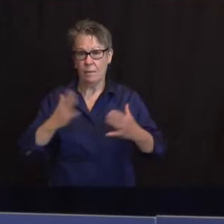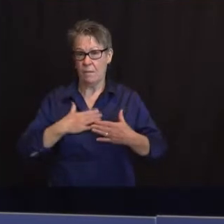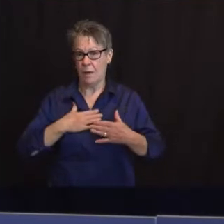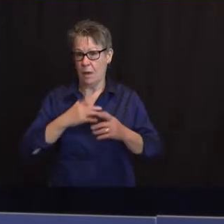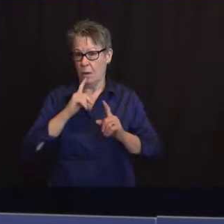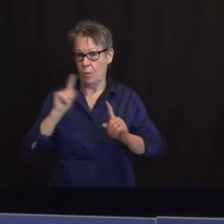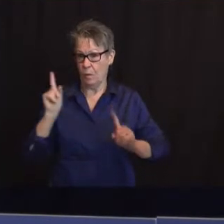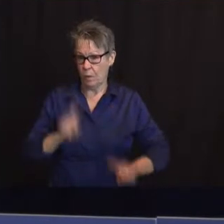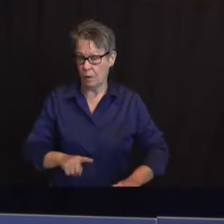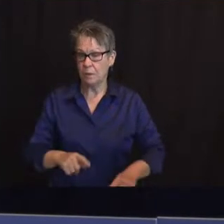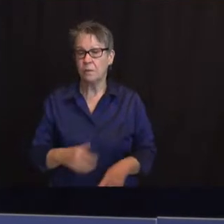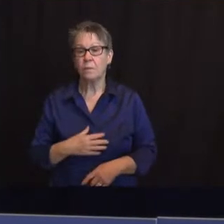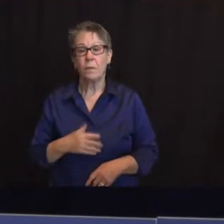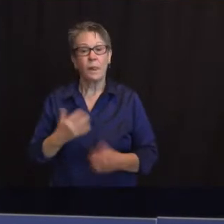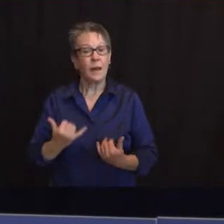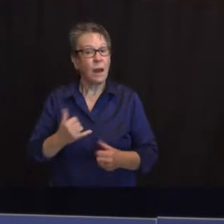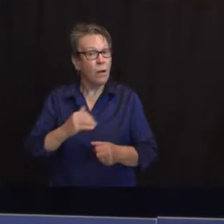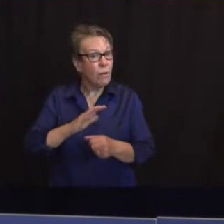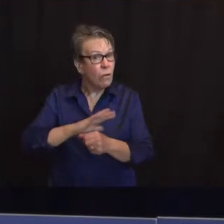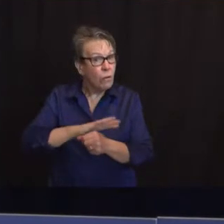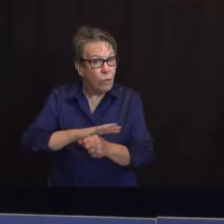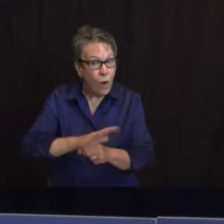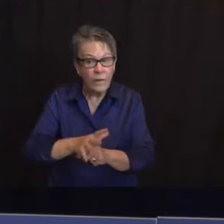still operational at